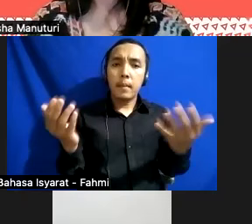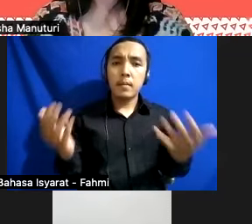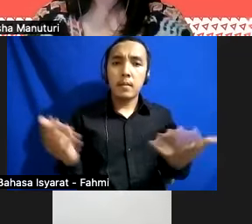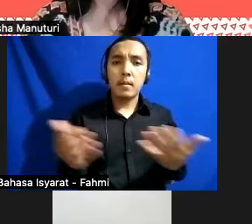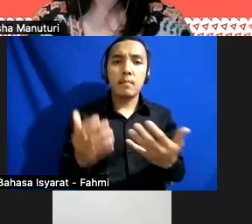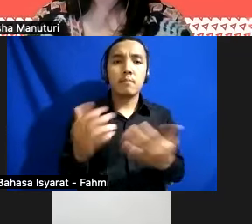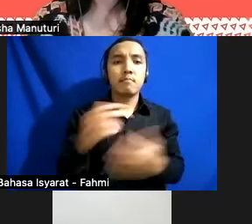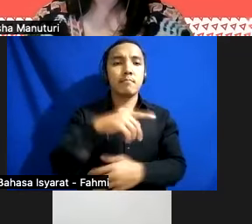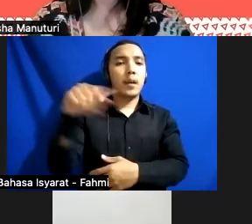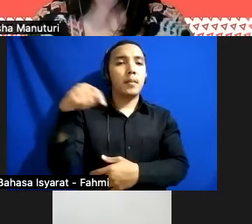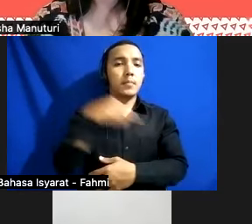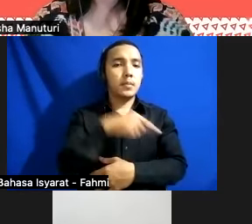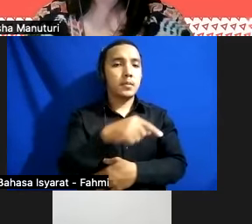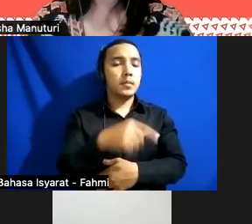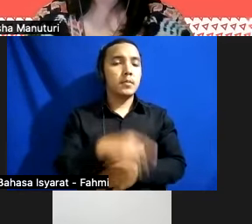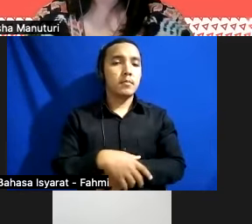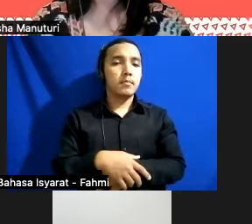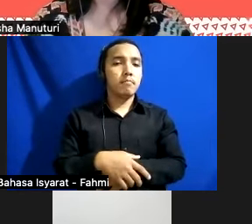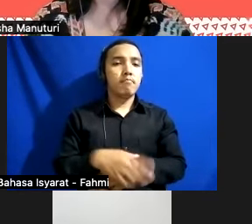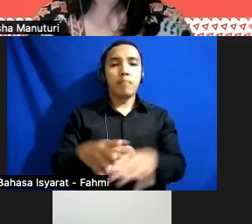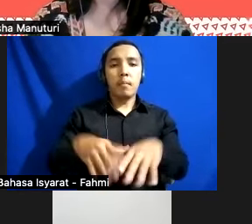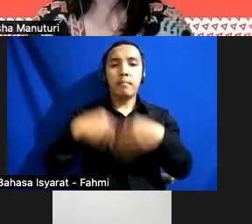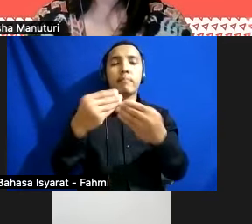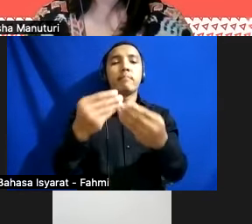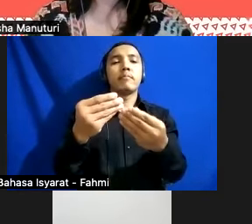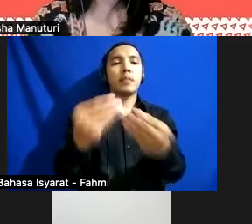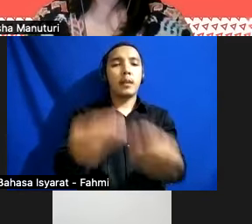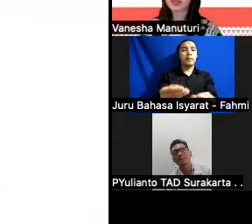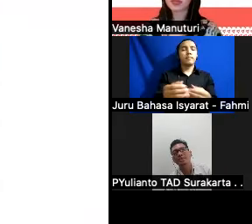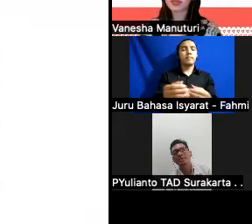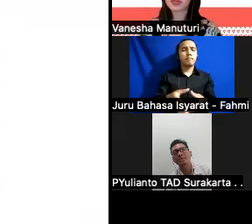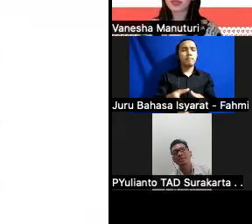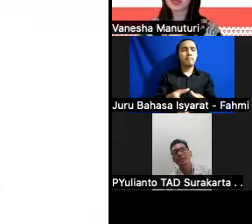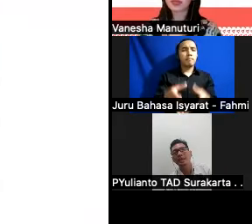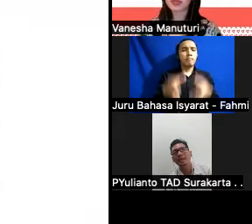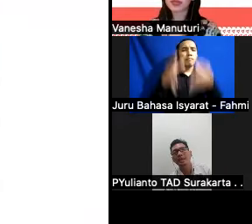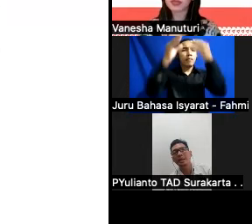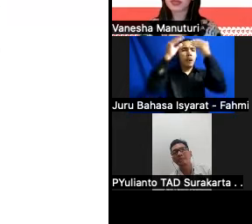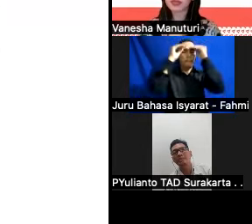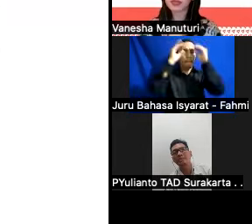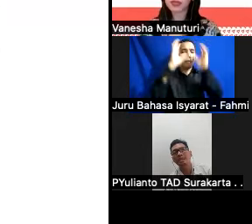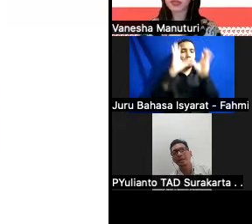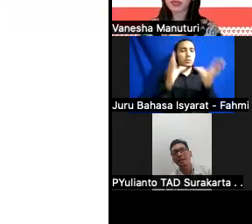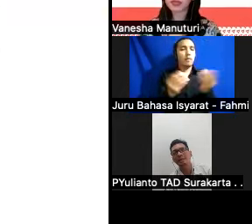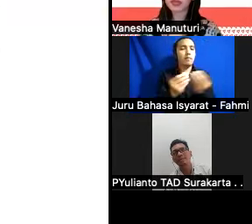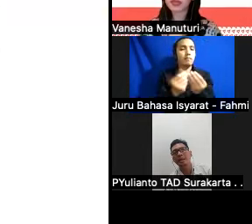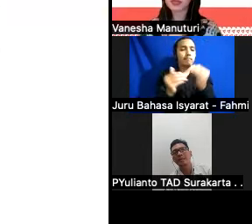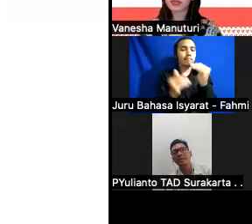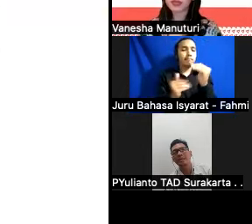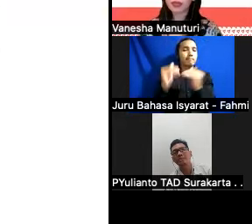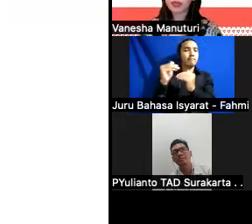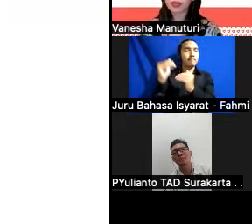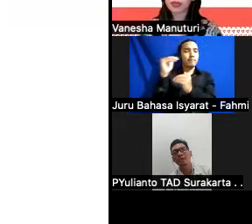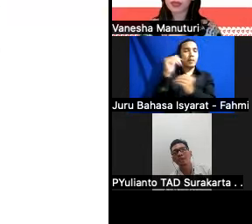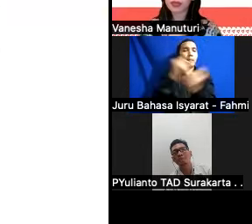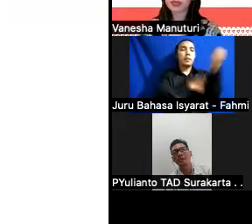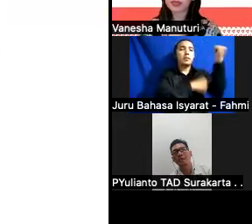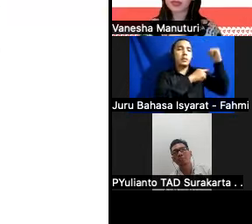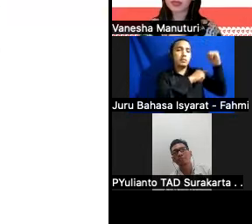this relates to how we provide understanding about sensitivity, not to the